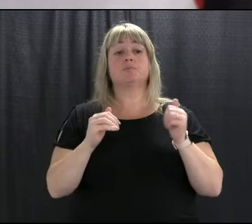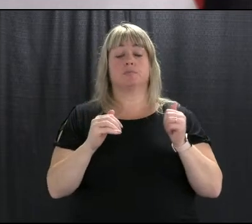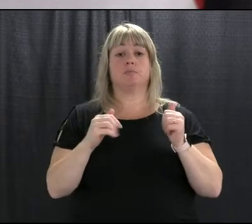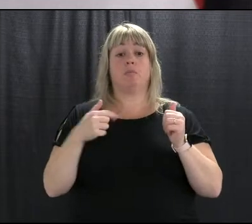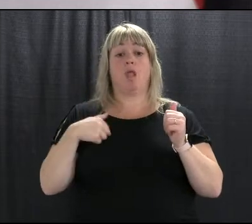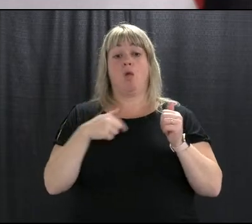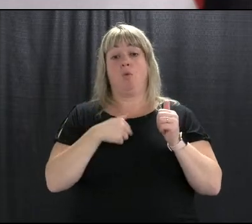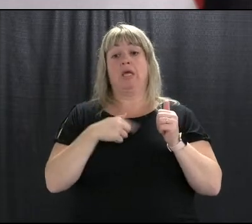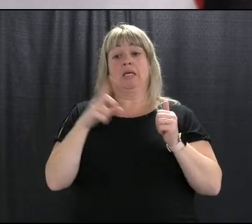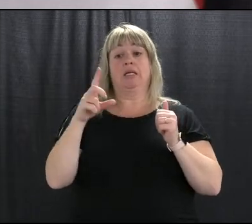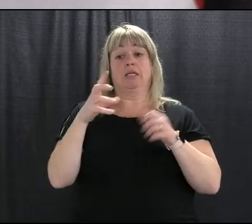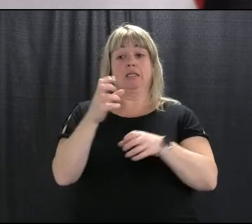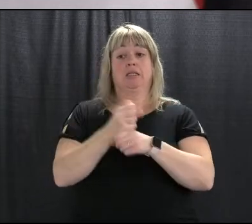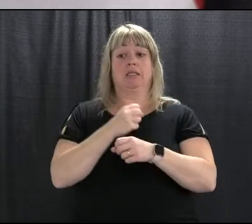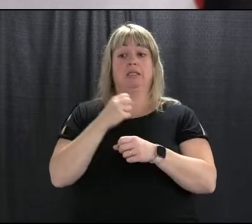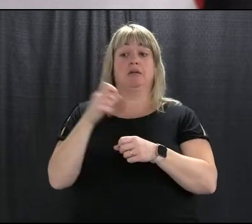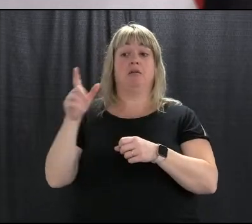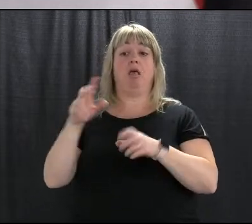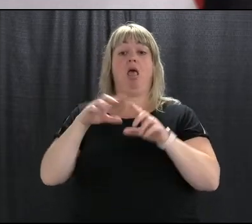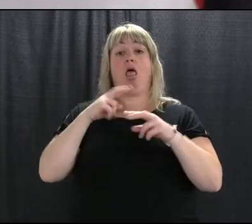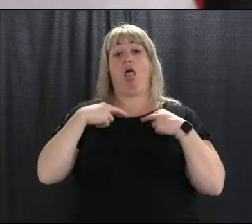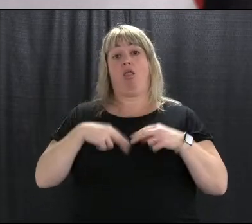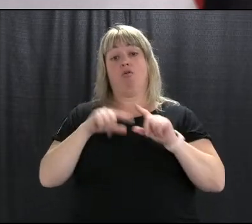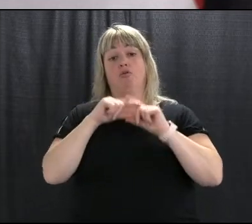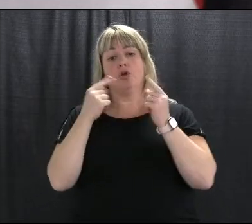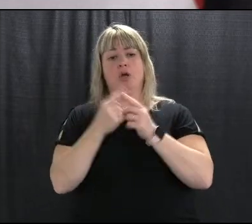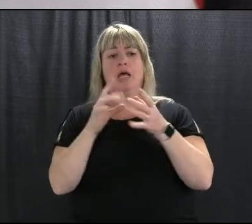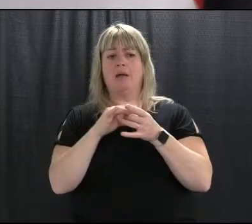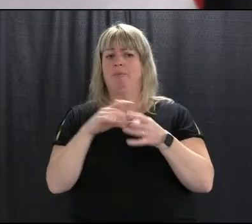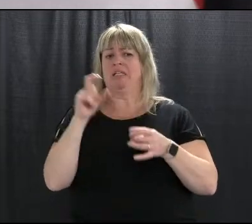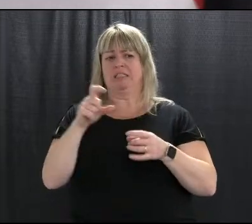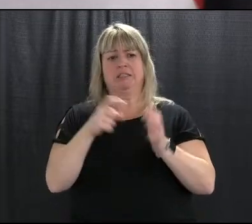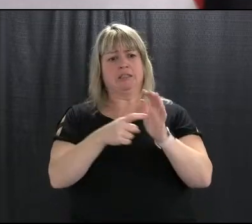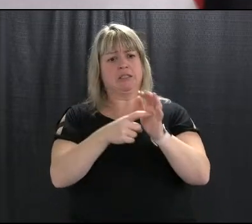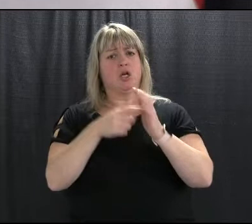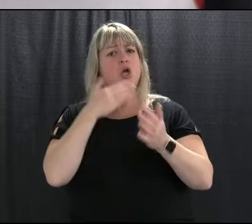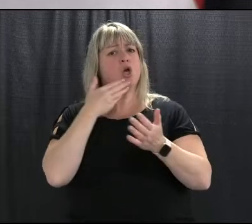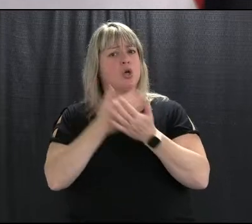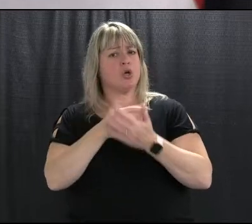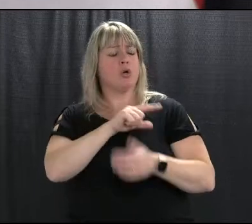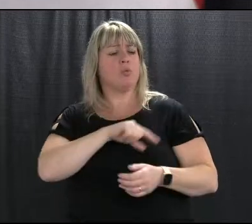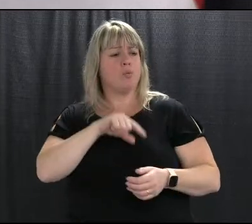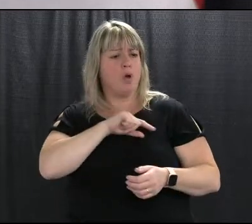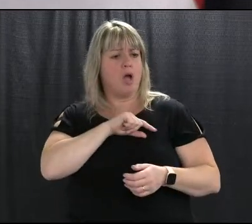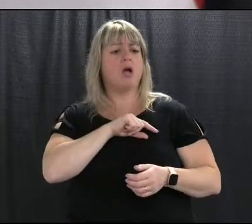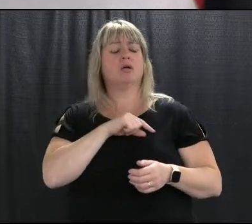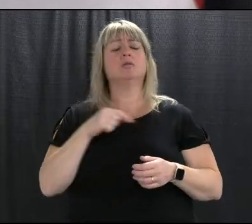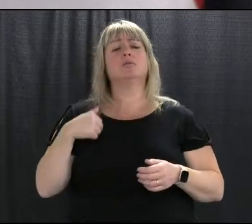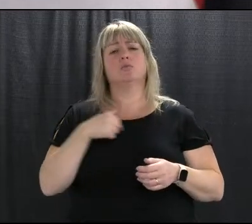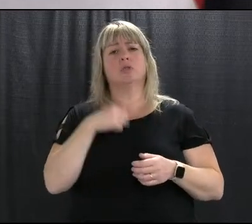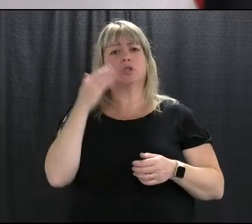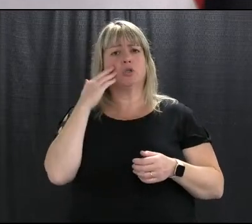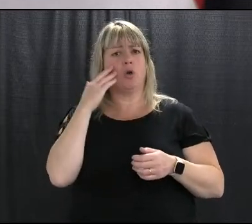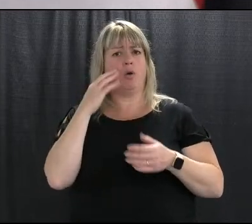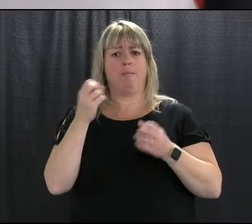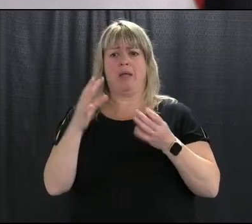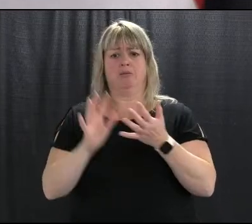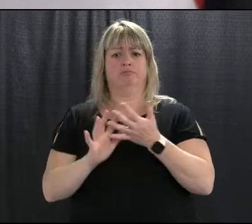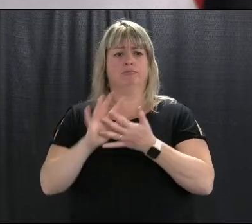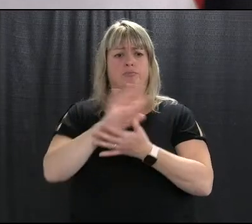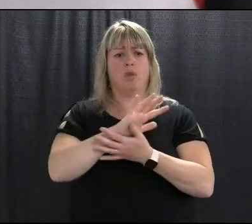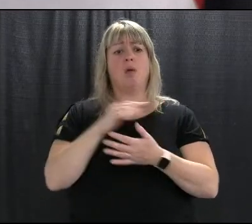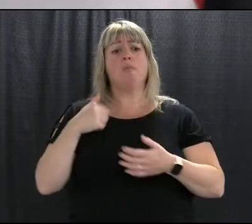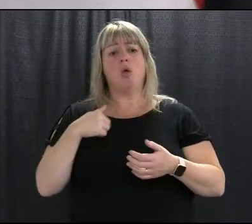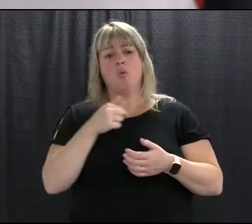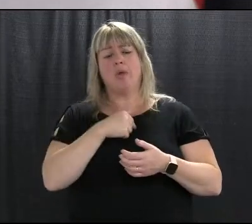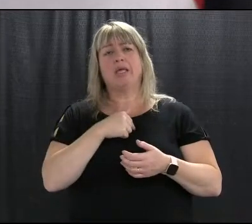large focus from the Health Accord on quality, which is multiple domains. One of the ones that we